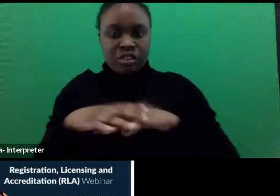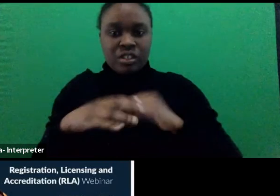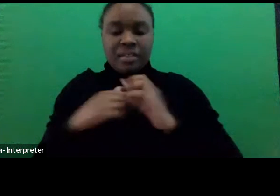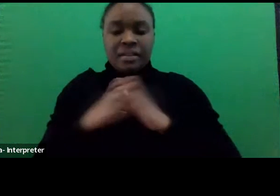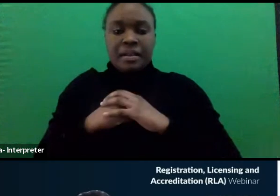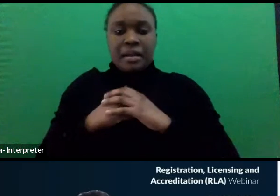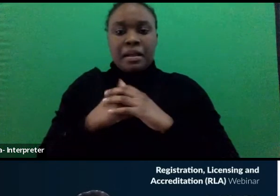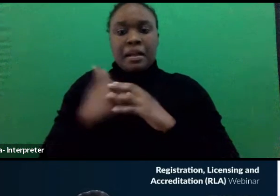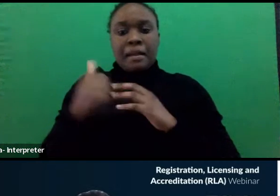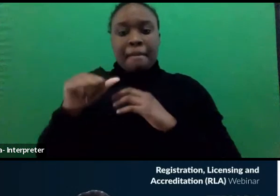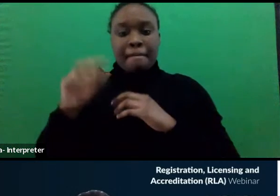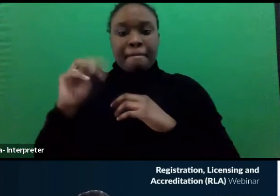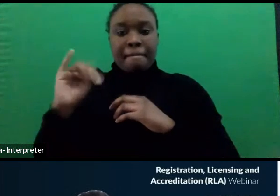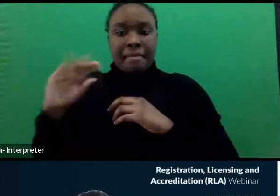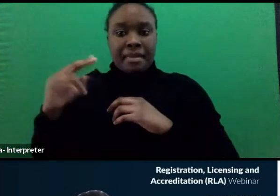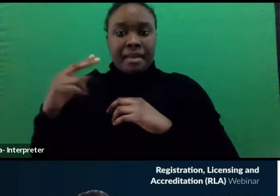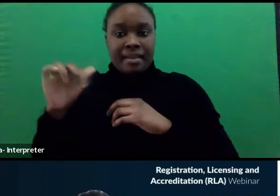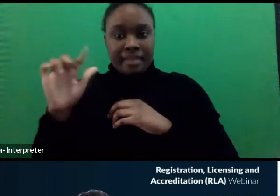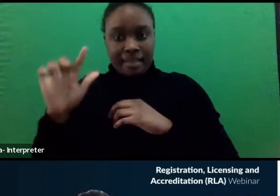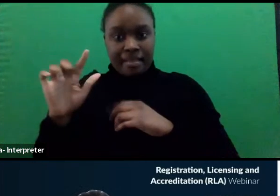Michael Legala, Specialist Systems.